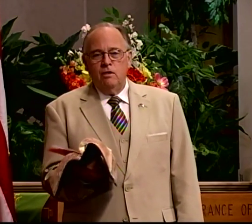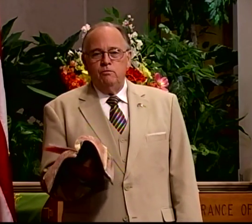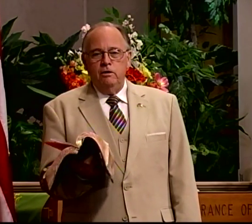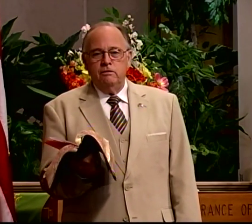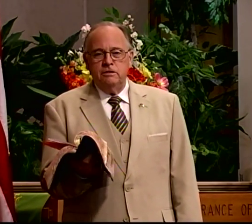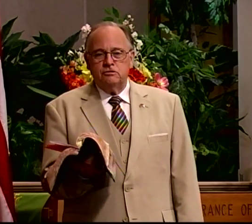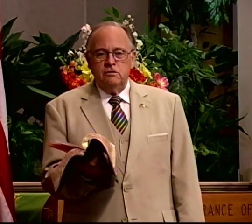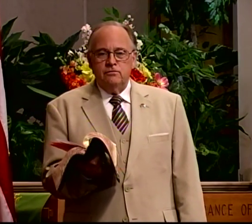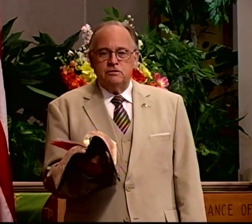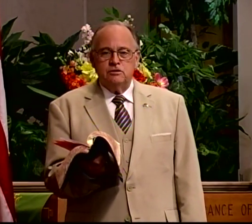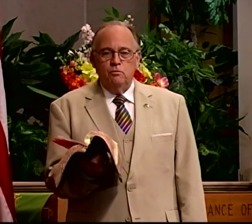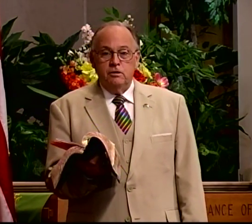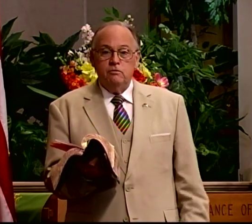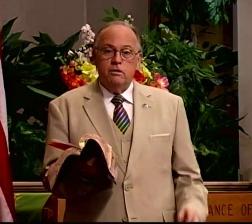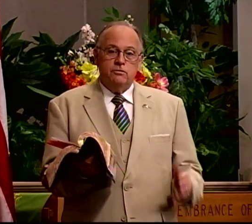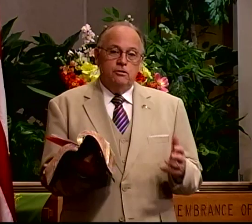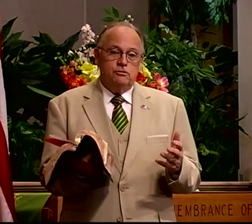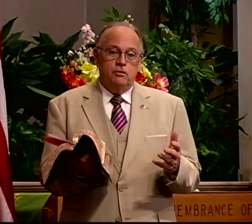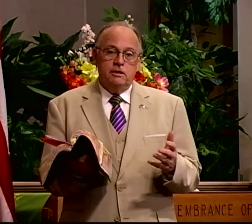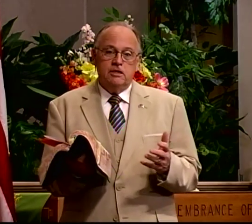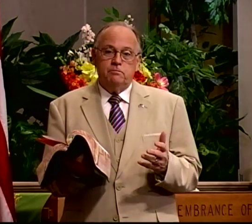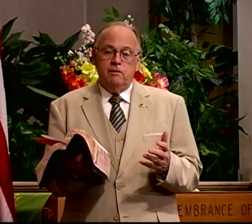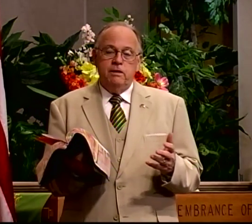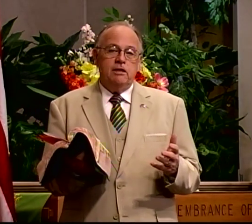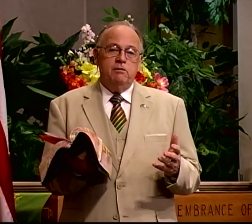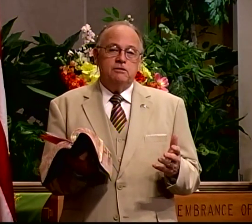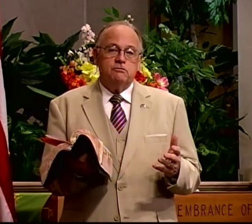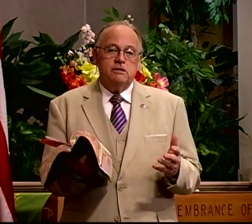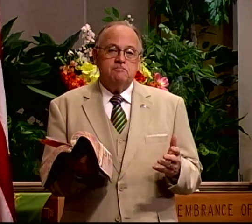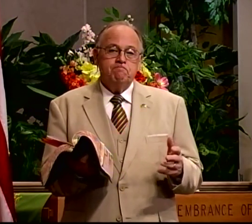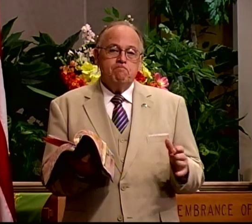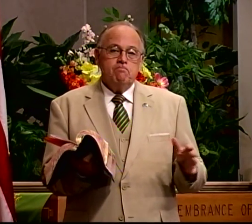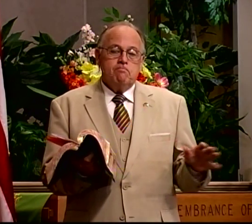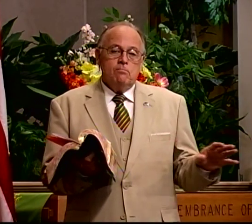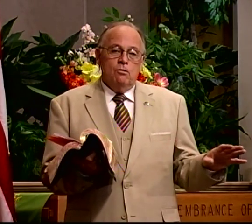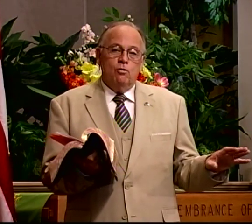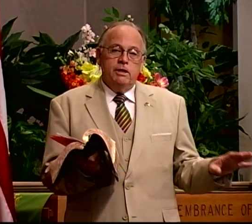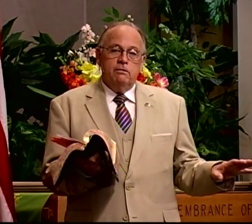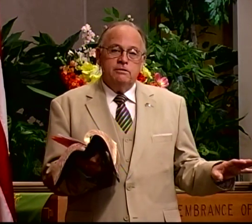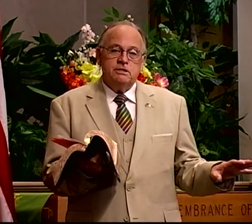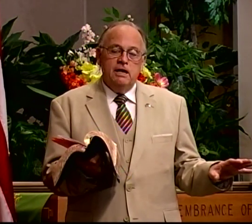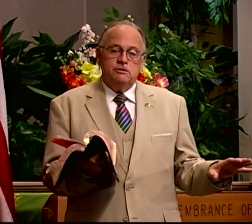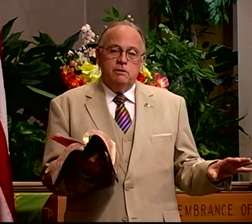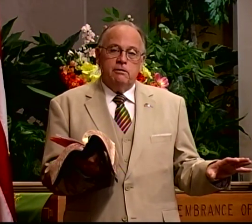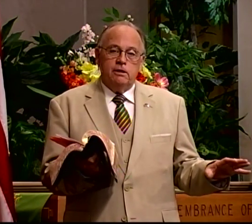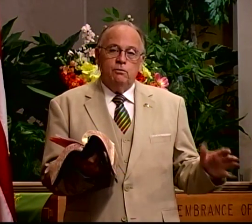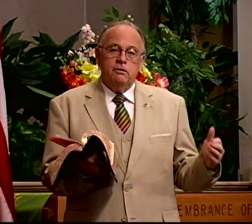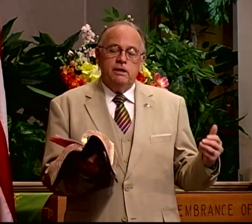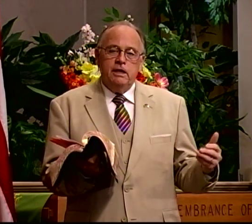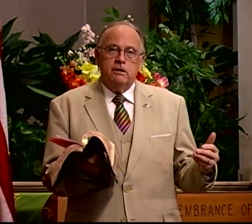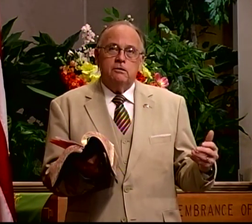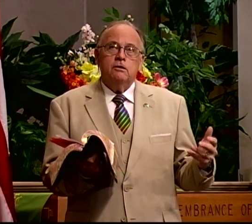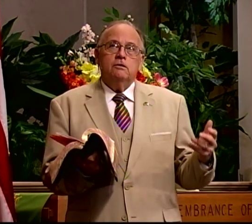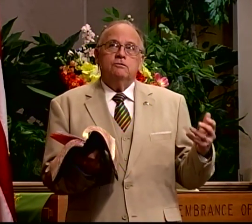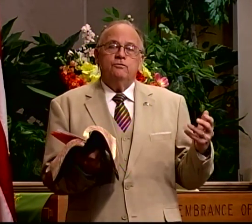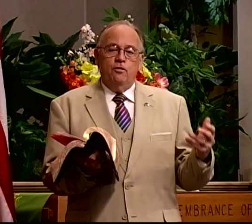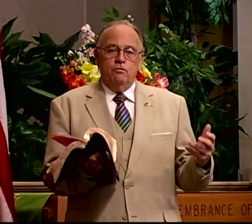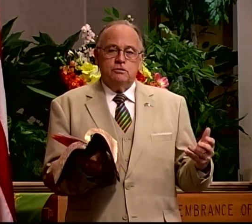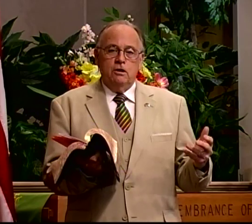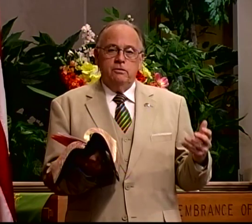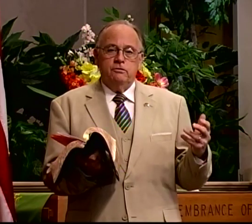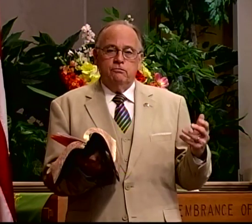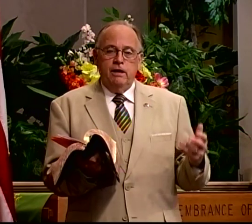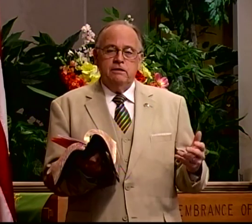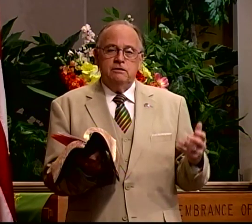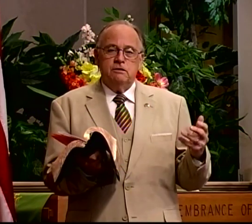know, that's why we are in this service this morning, whether you're joining us by Media Ministries or here in the sanctuary. We are here to